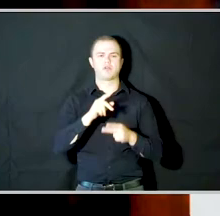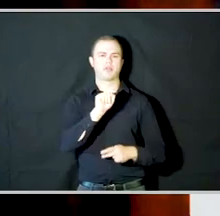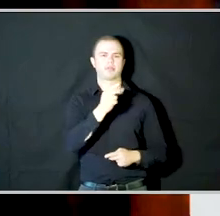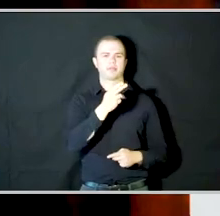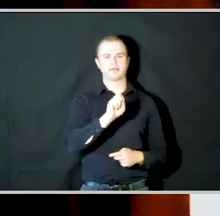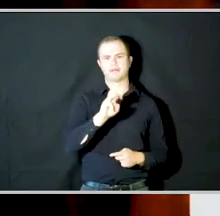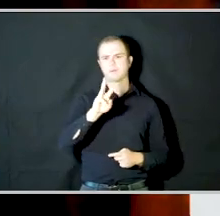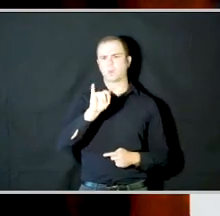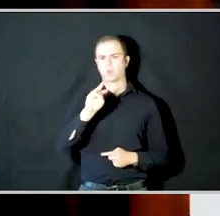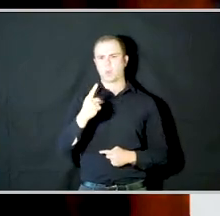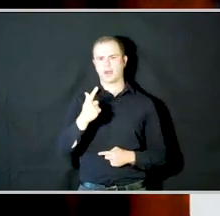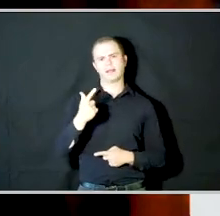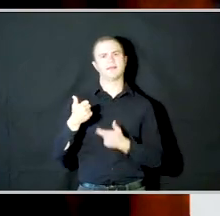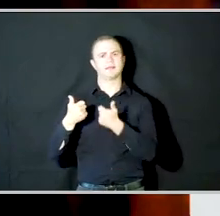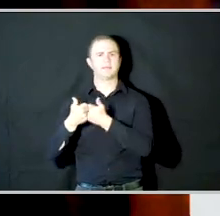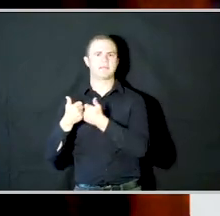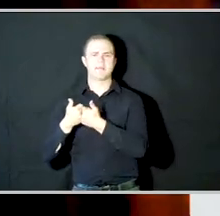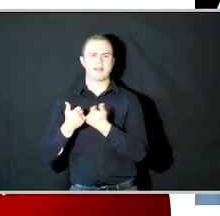artist statement.